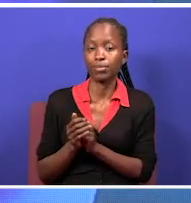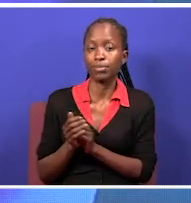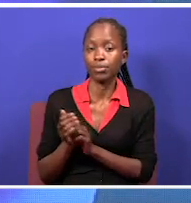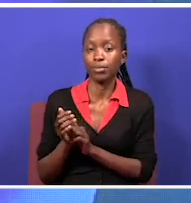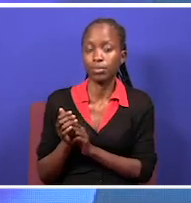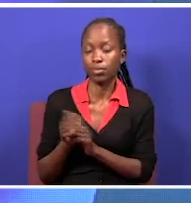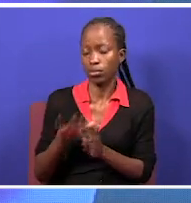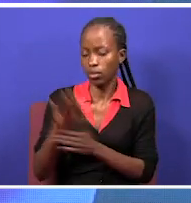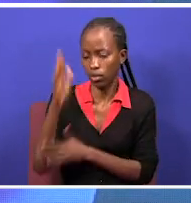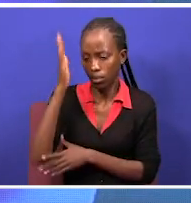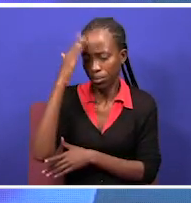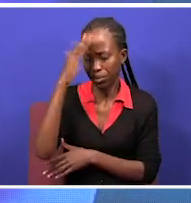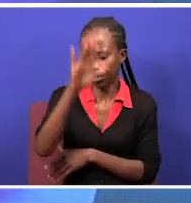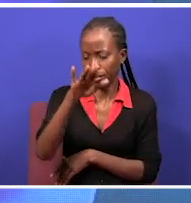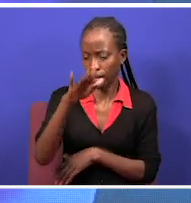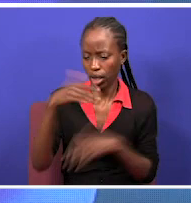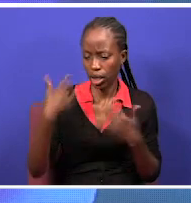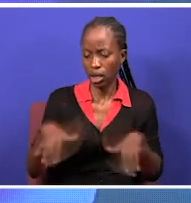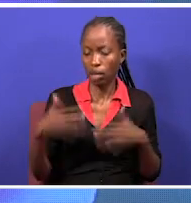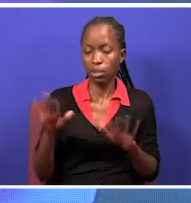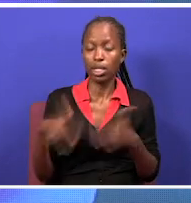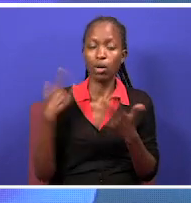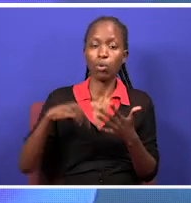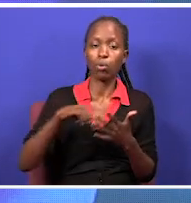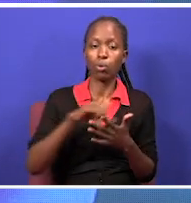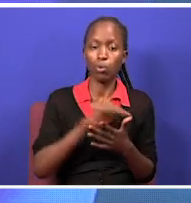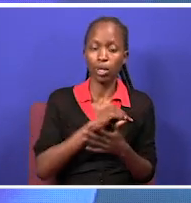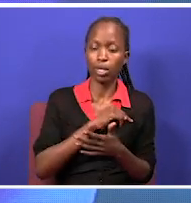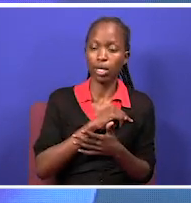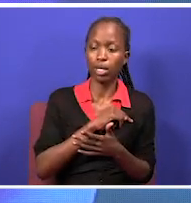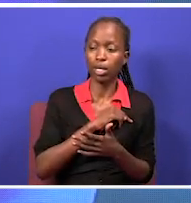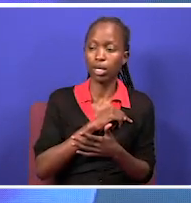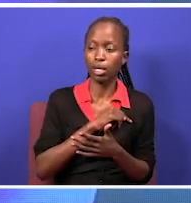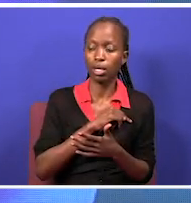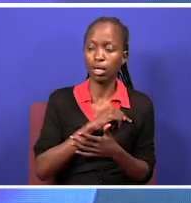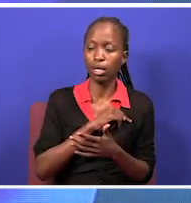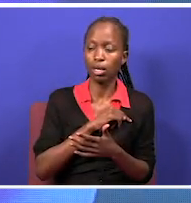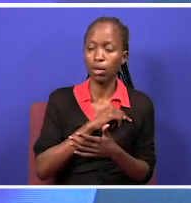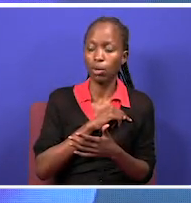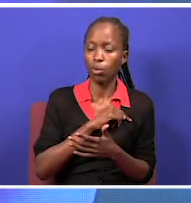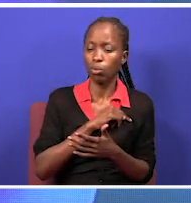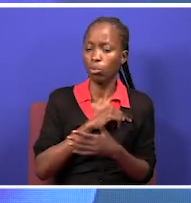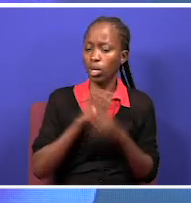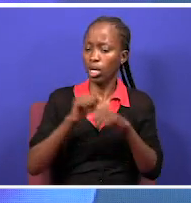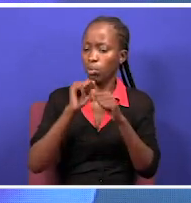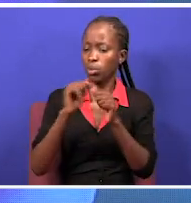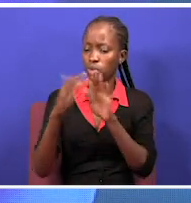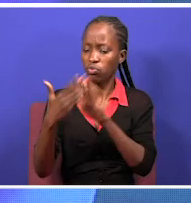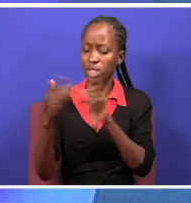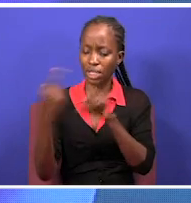You know, isn't it amazing how we jump over hoops and all manner of barriers, including, you